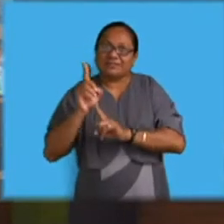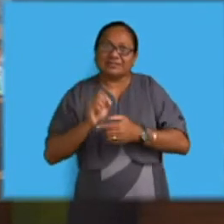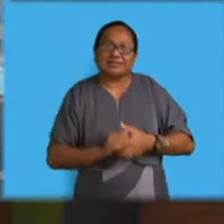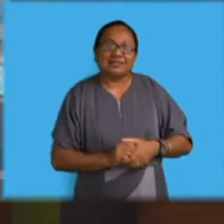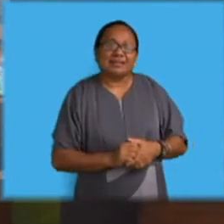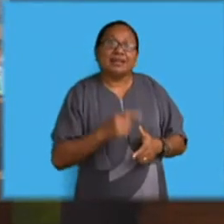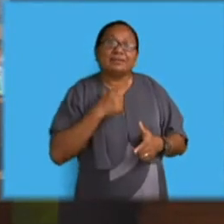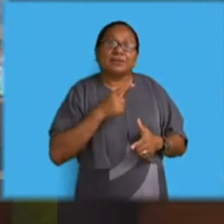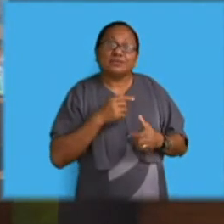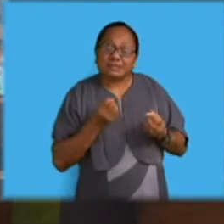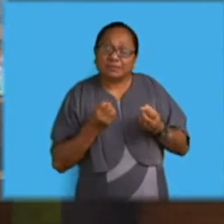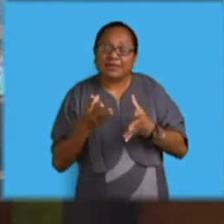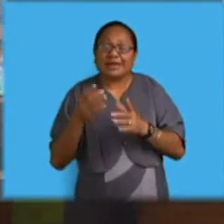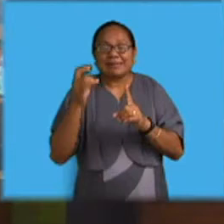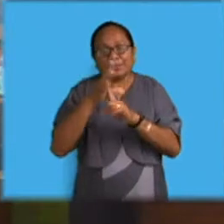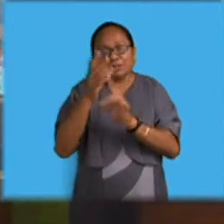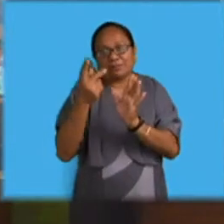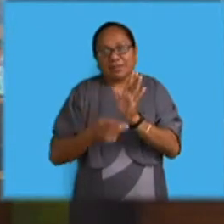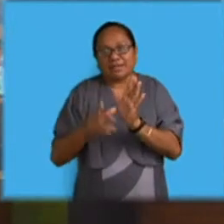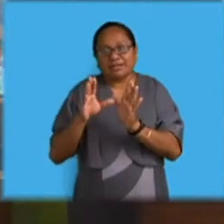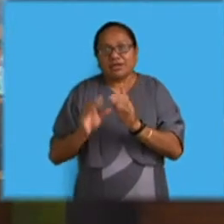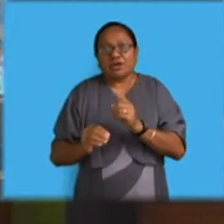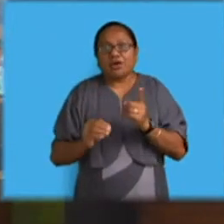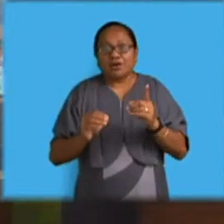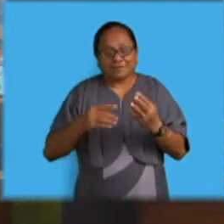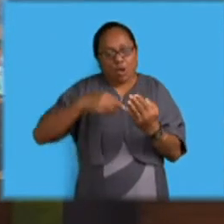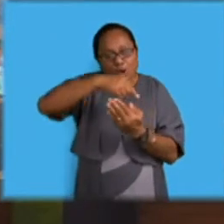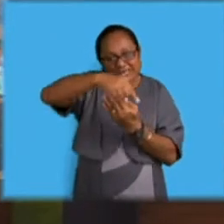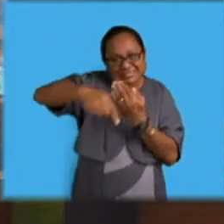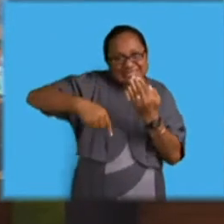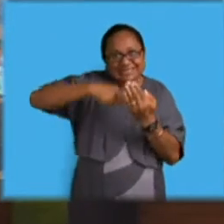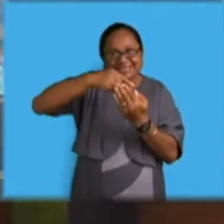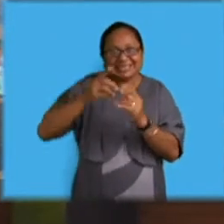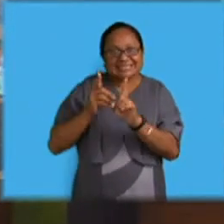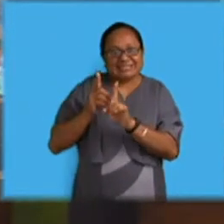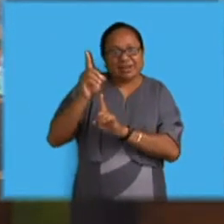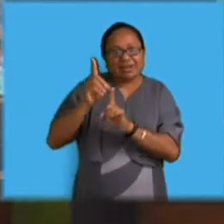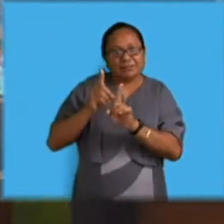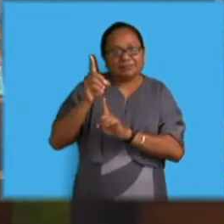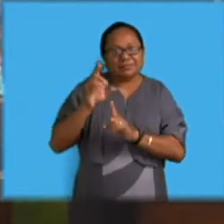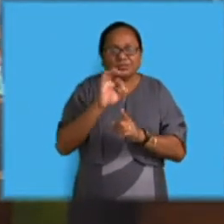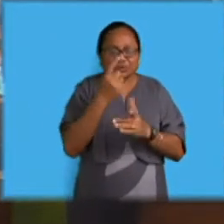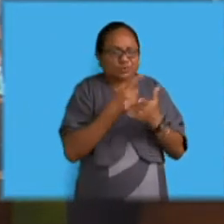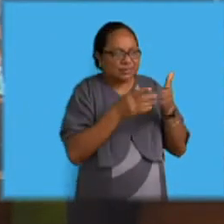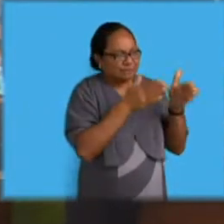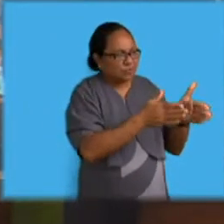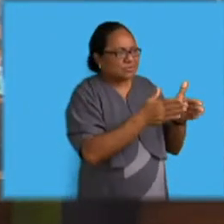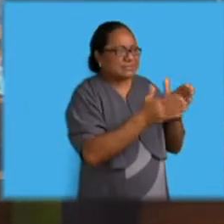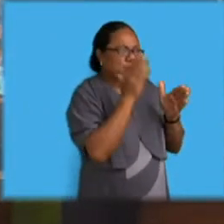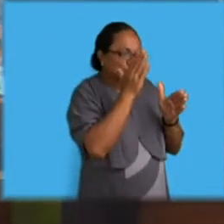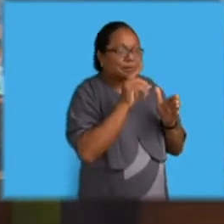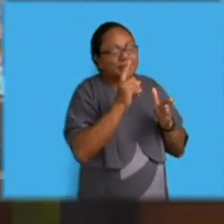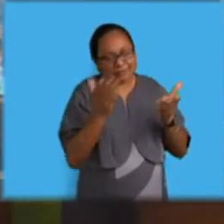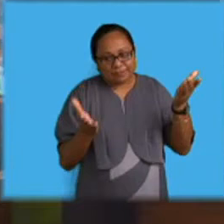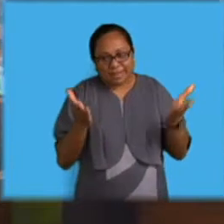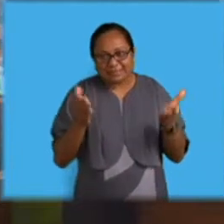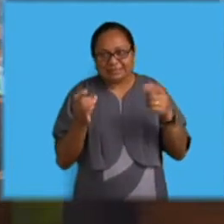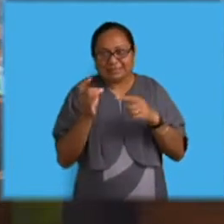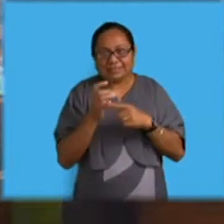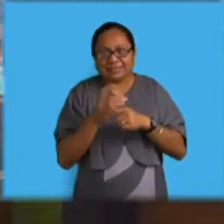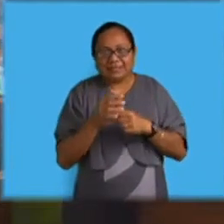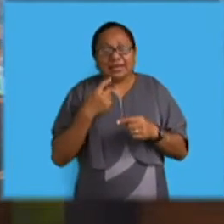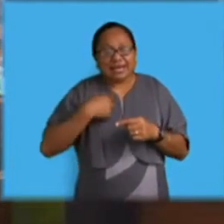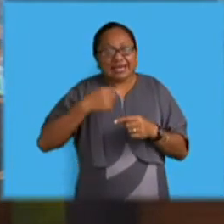an important component of the bedrock of holistic development. I do not see any other better way forward to arm our